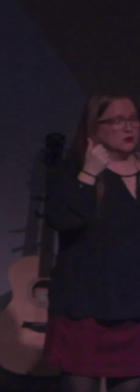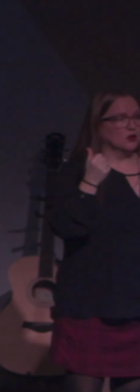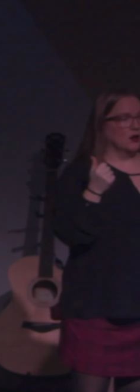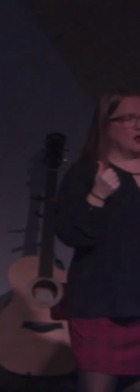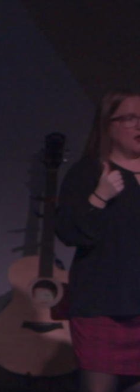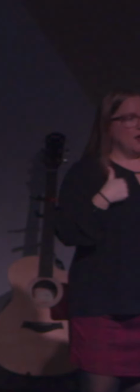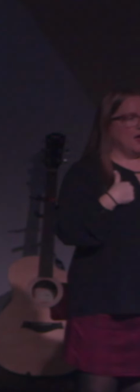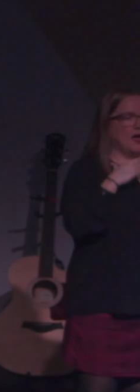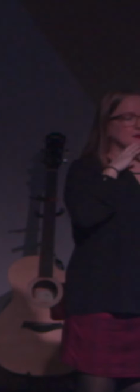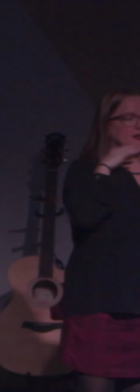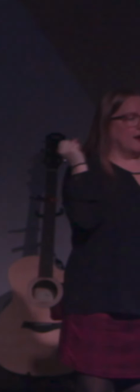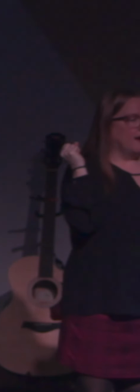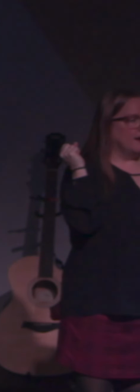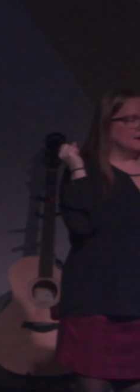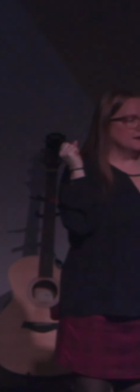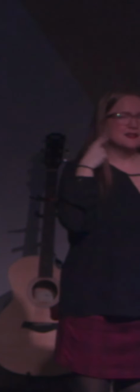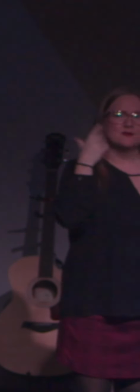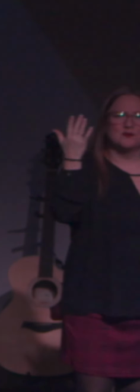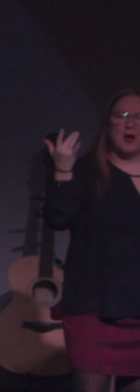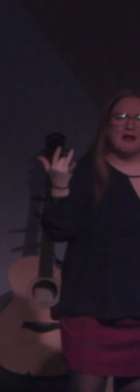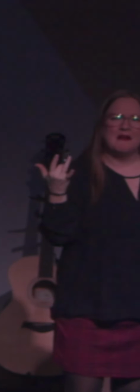I'm done asking why.